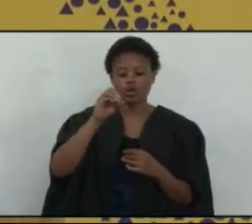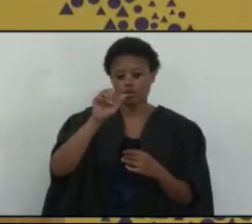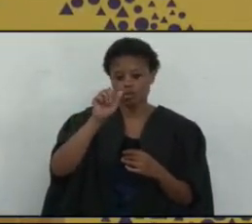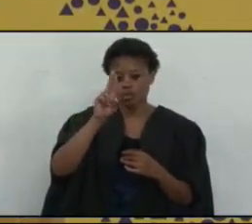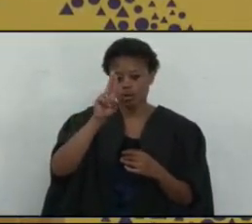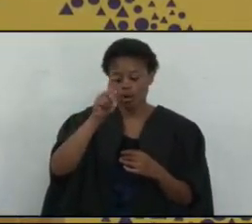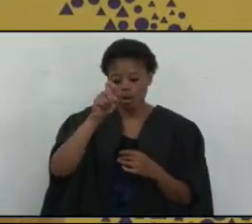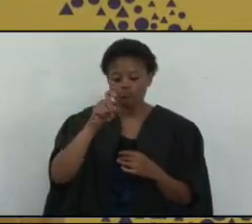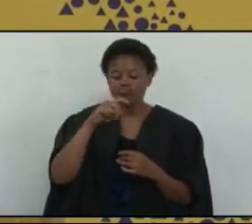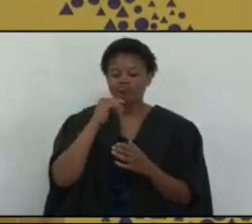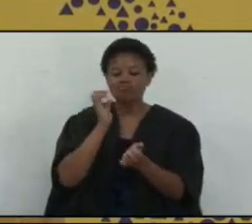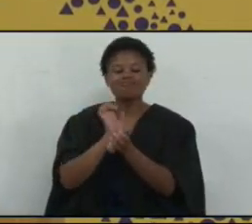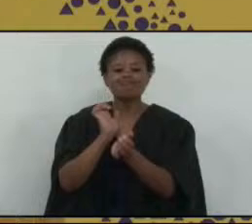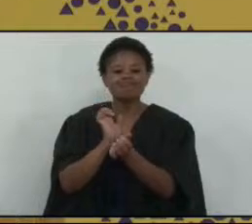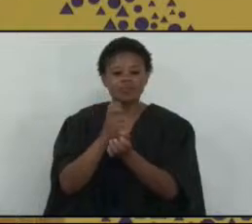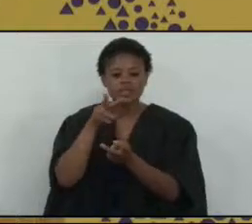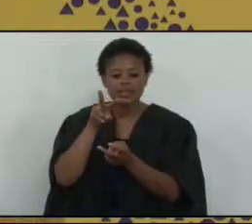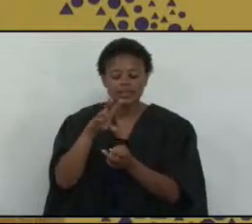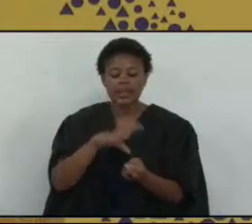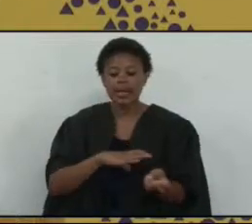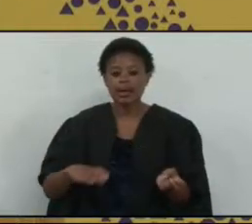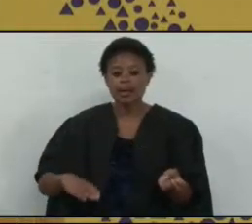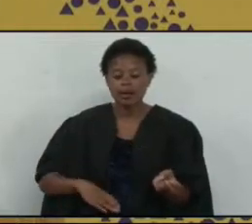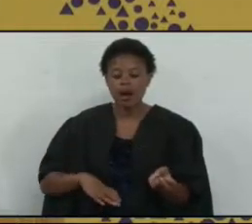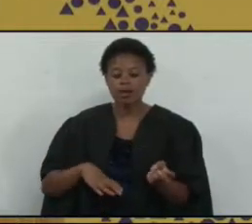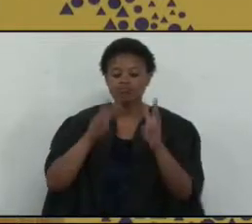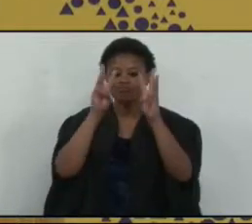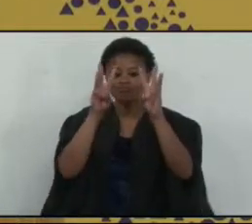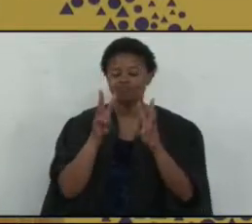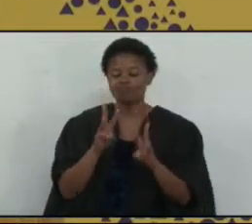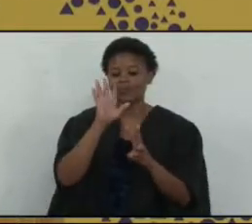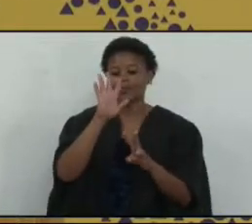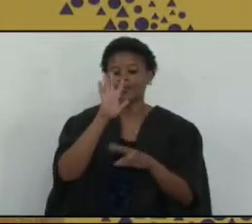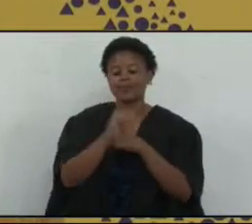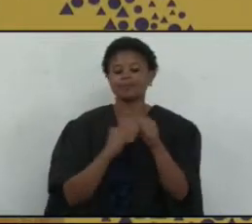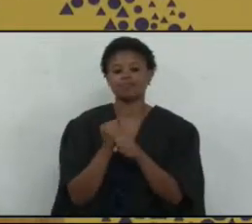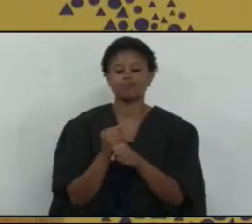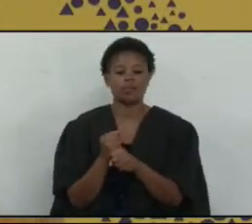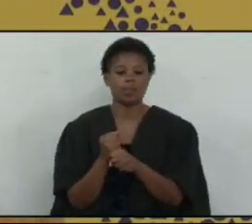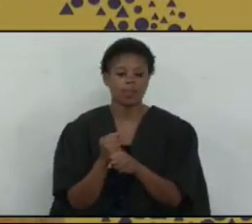to a conviction which saw the councillor sentenced to 5 years imprisonment.